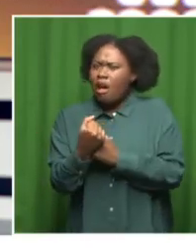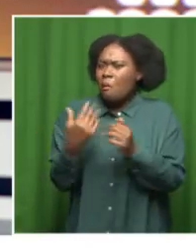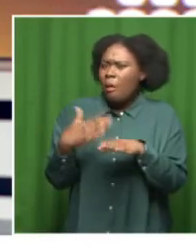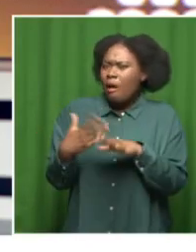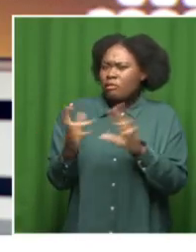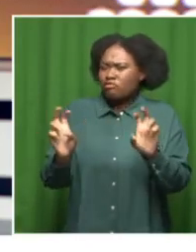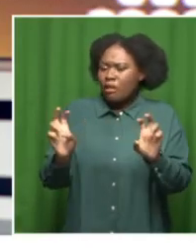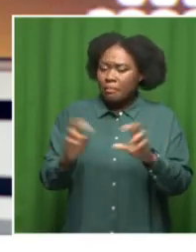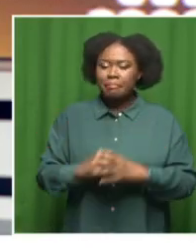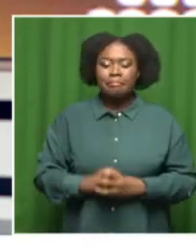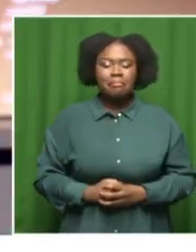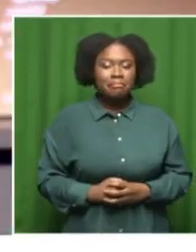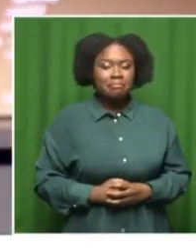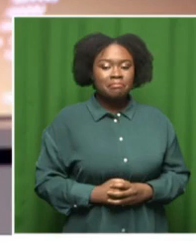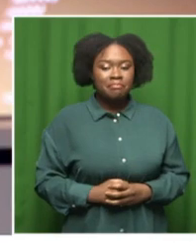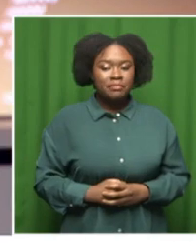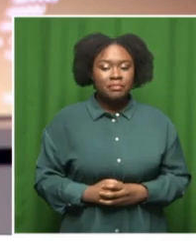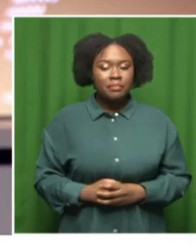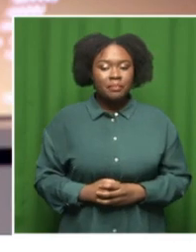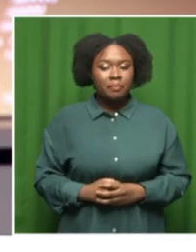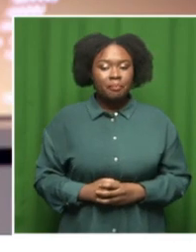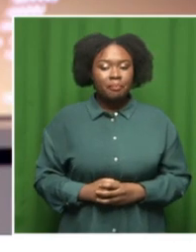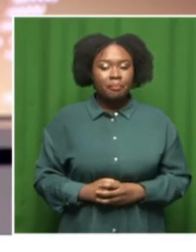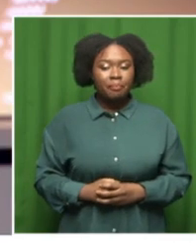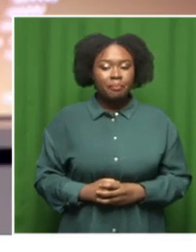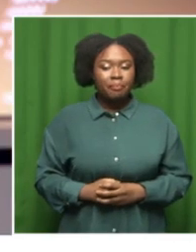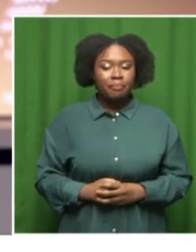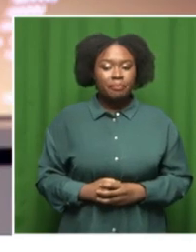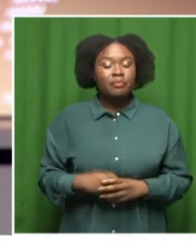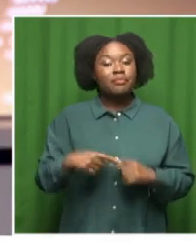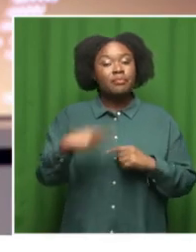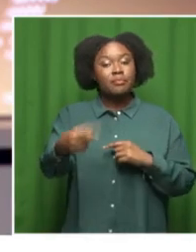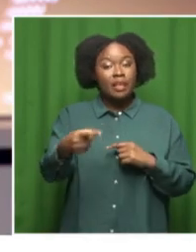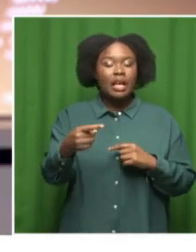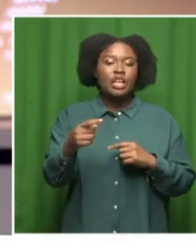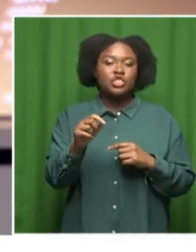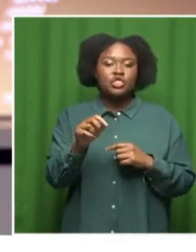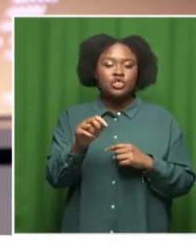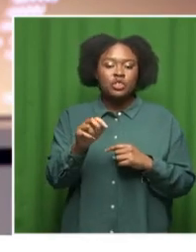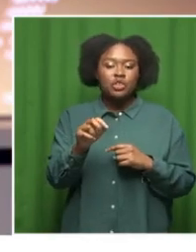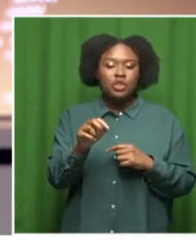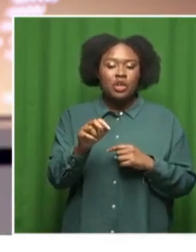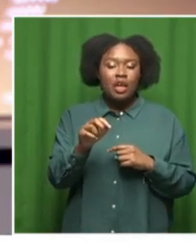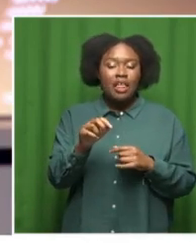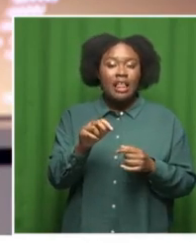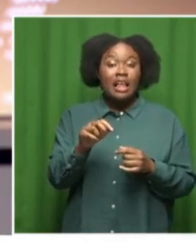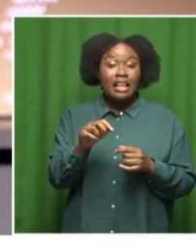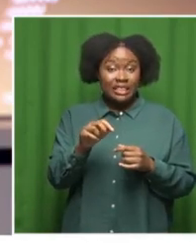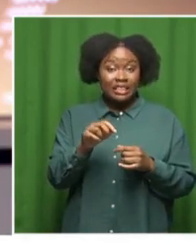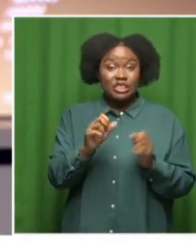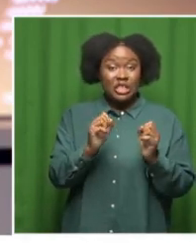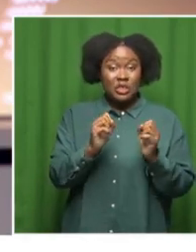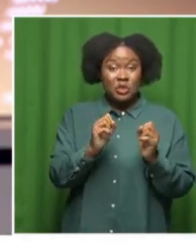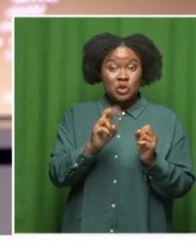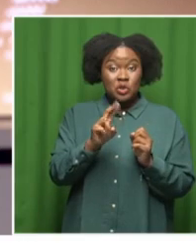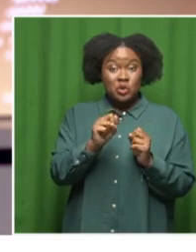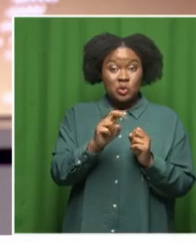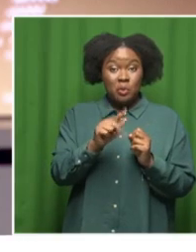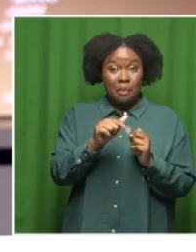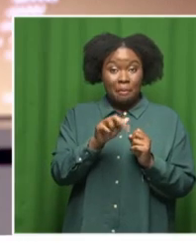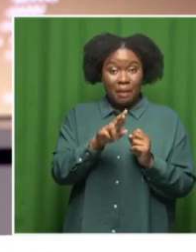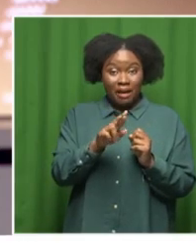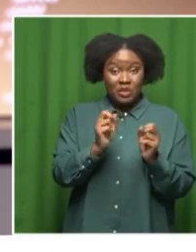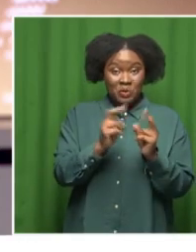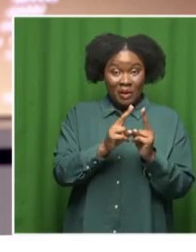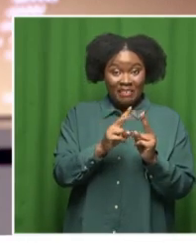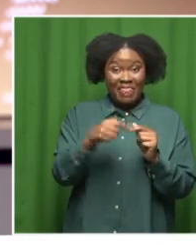leading up to the Super 12, which is the knockout stage, then goes into the semi-finals and the finals. You've got some sort of